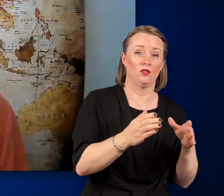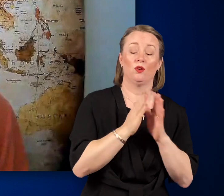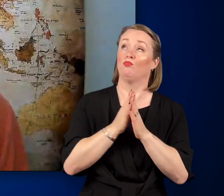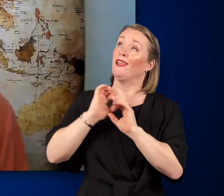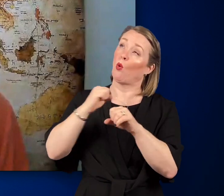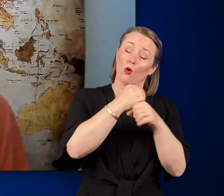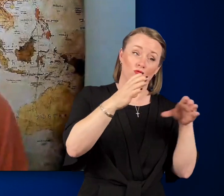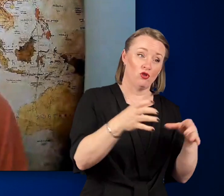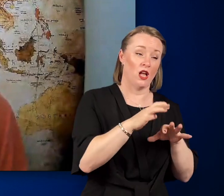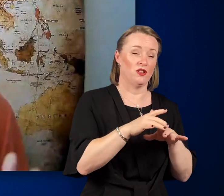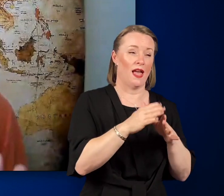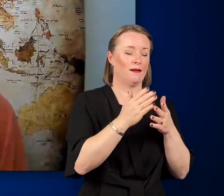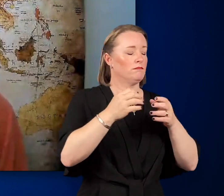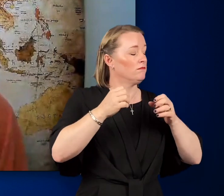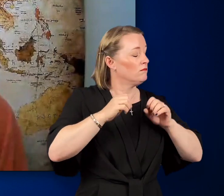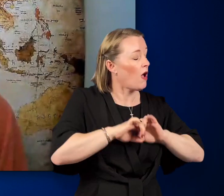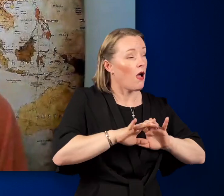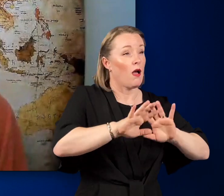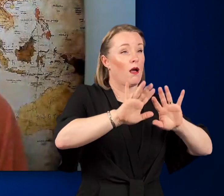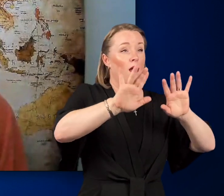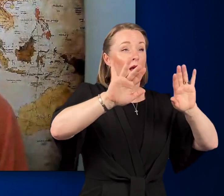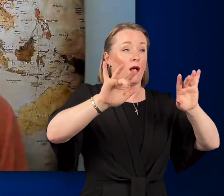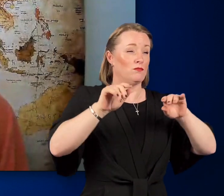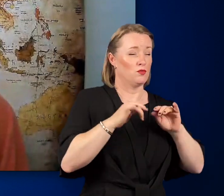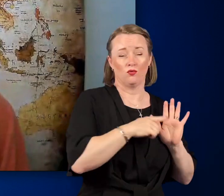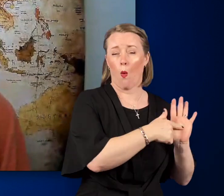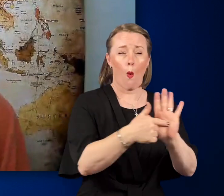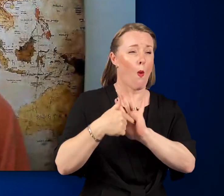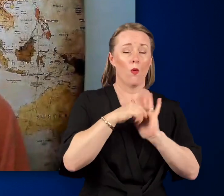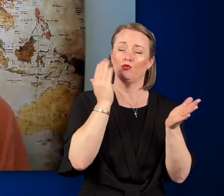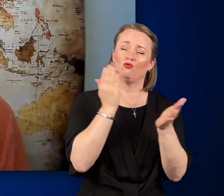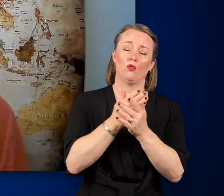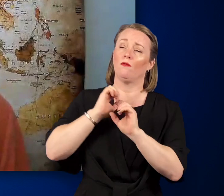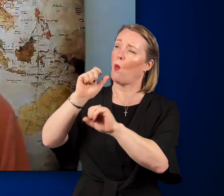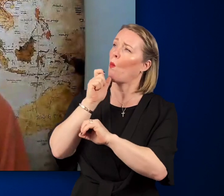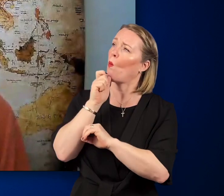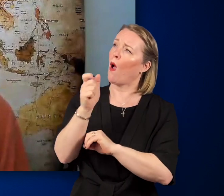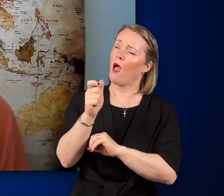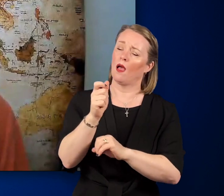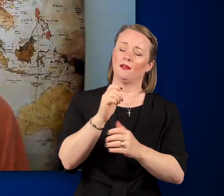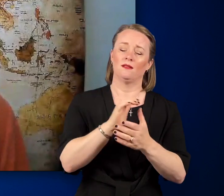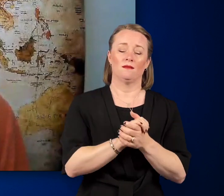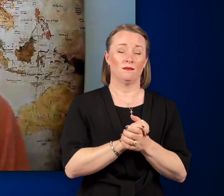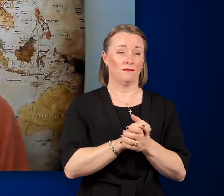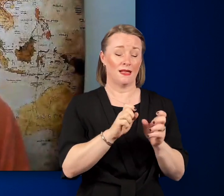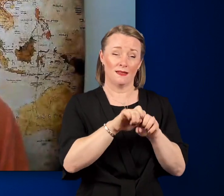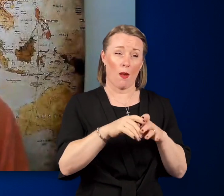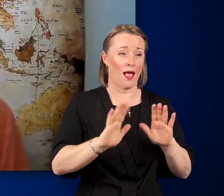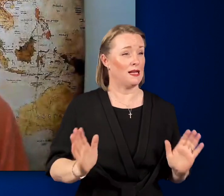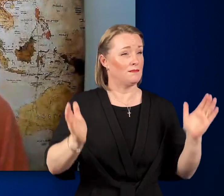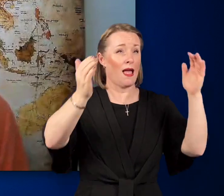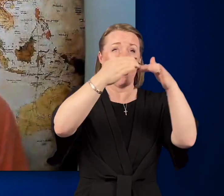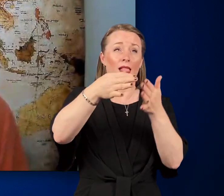shine like a city on a hill with the truth of your word. So, Father, we commit Burkina